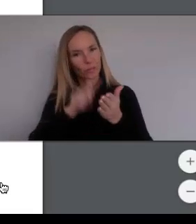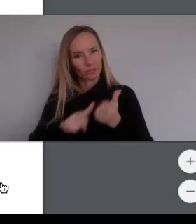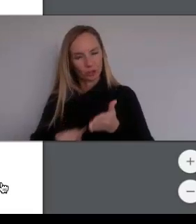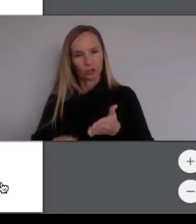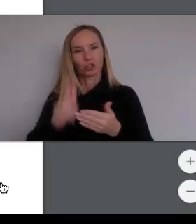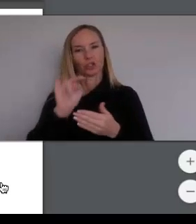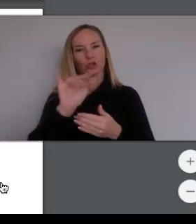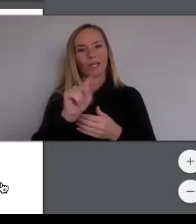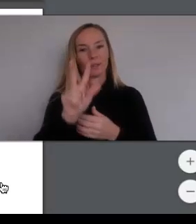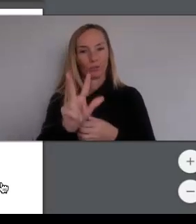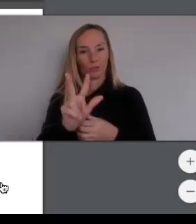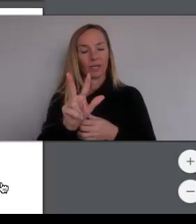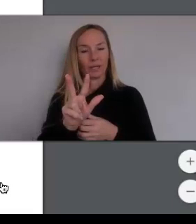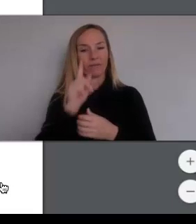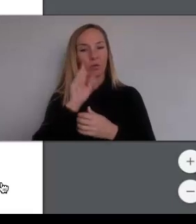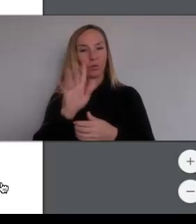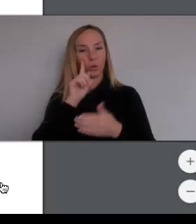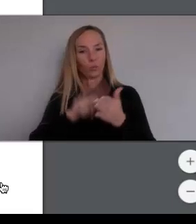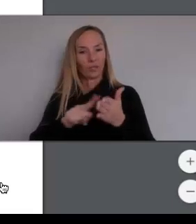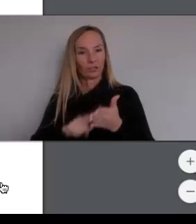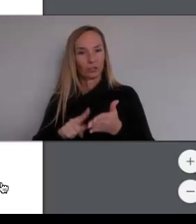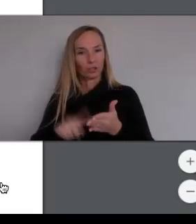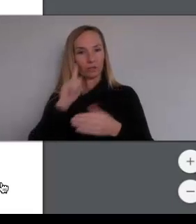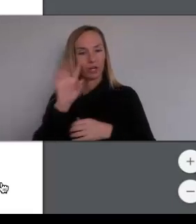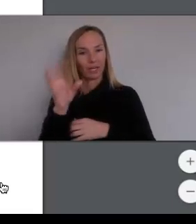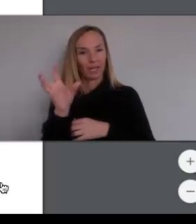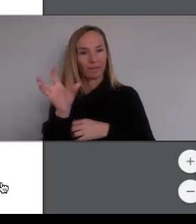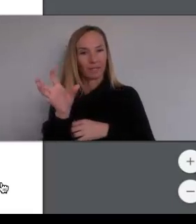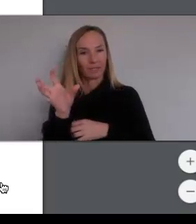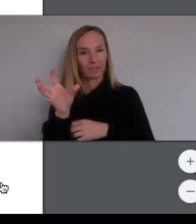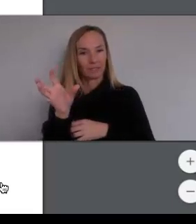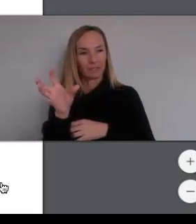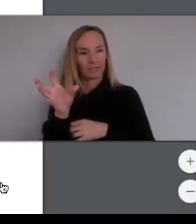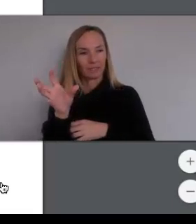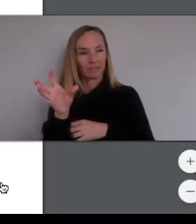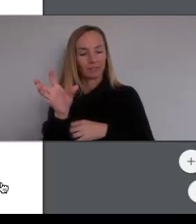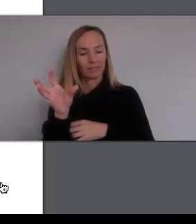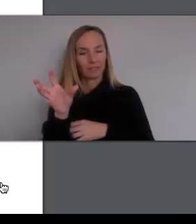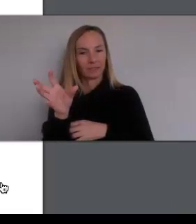Unit 3 when you're doing your research on Canvas.